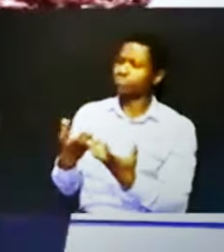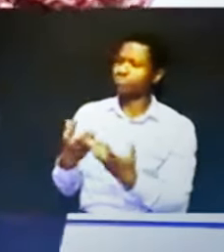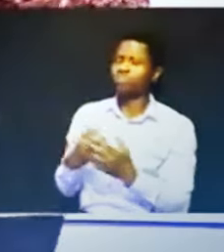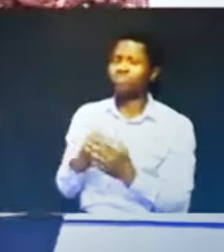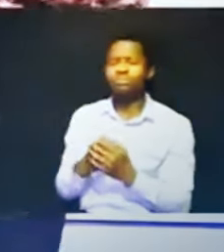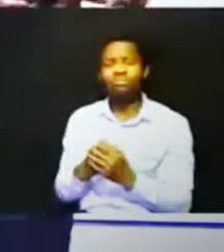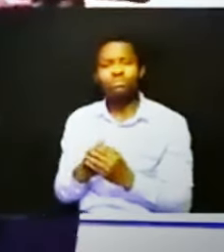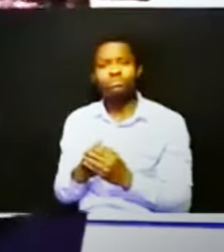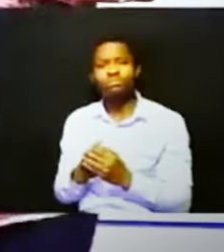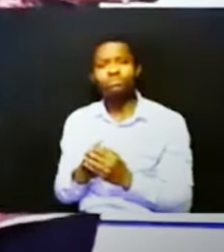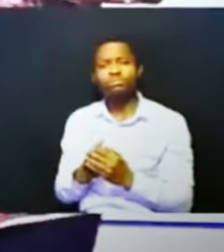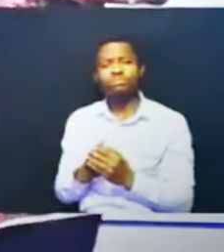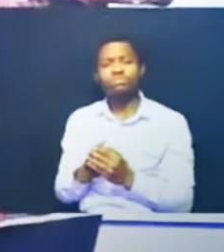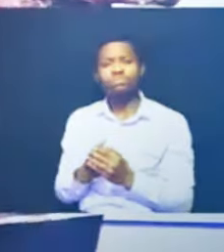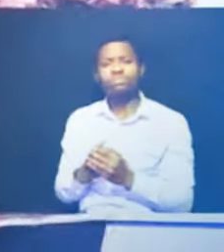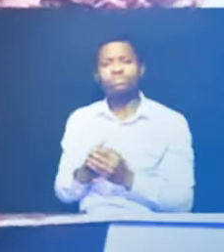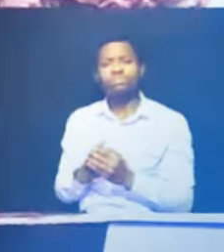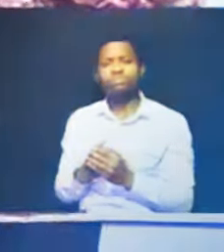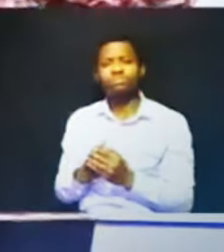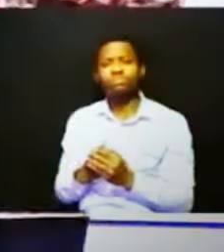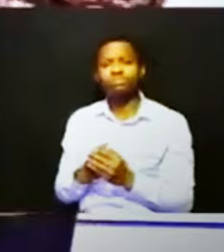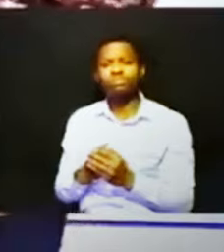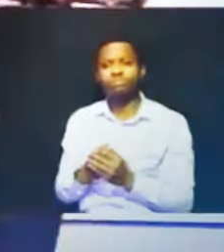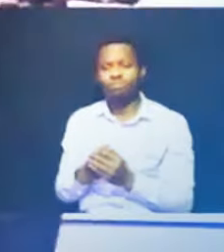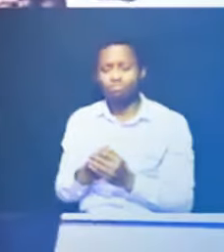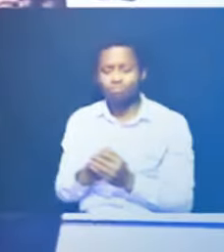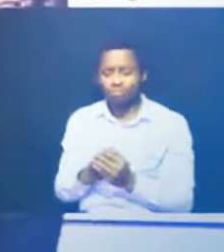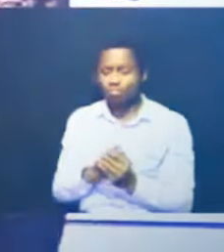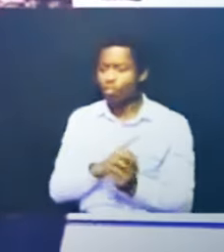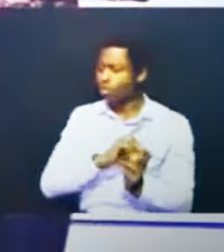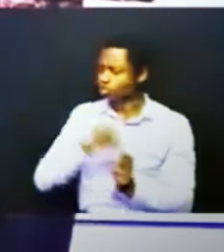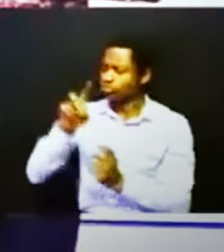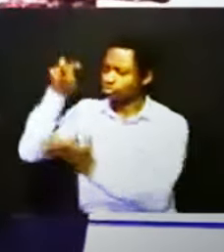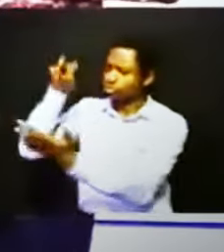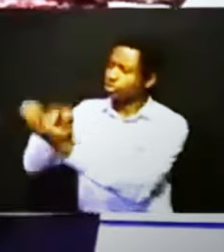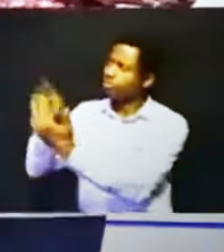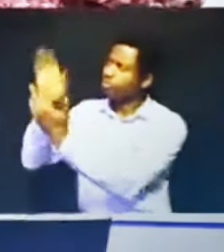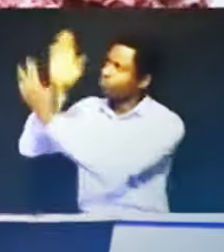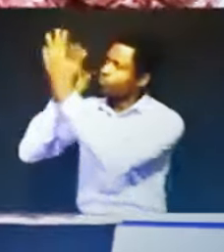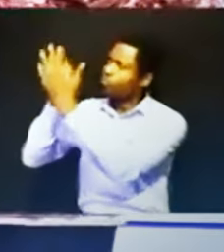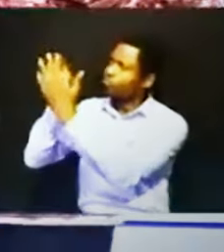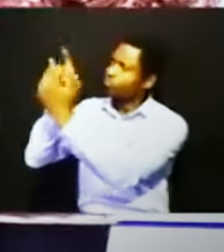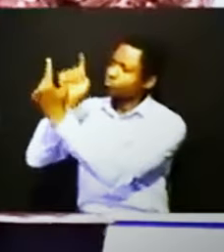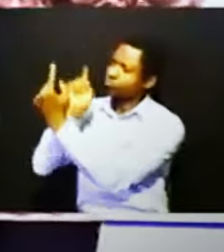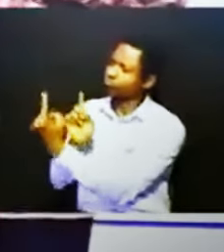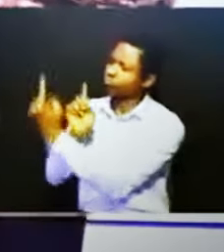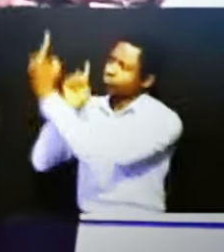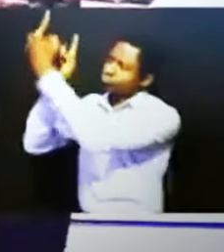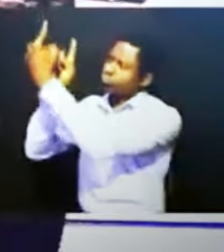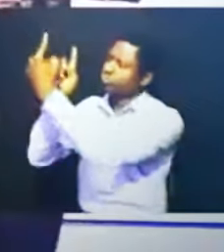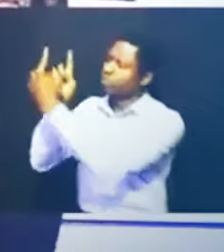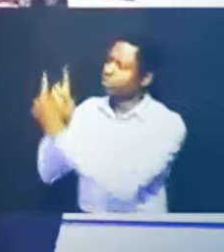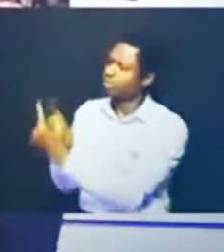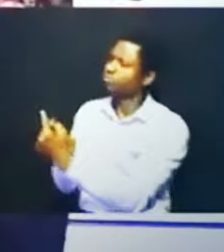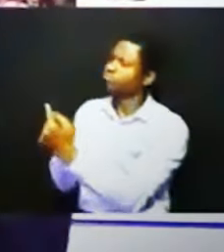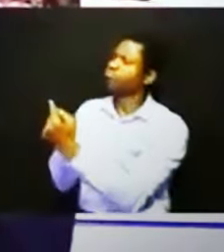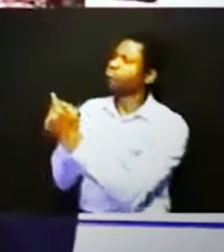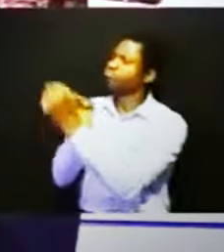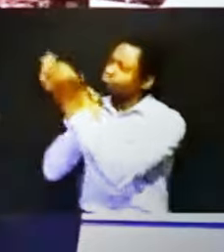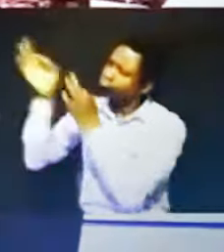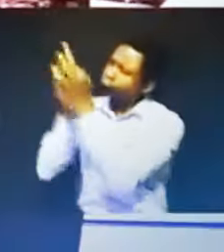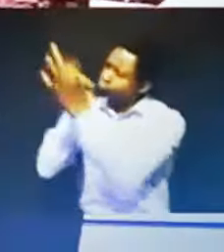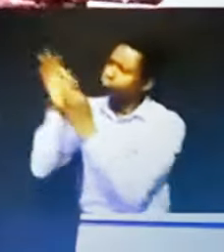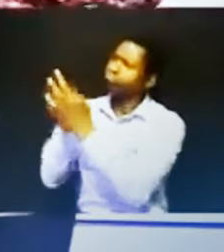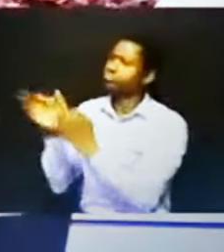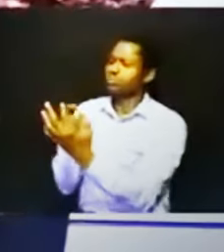na makodru die ne tenabrea. "I will state my case before him and fill my mouth with arguments." Yes, can